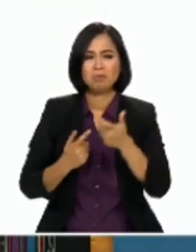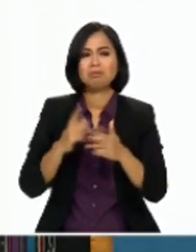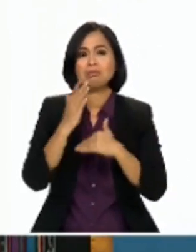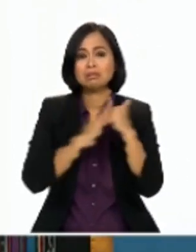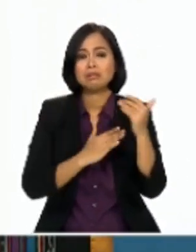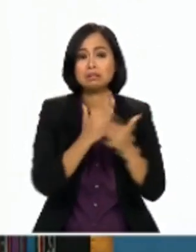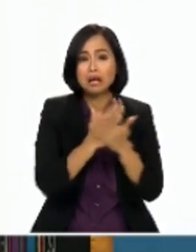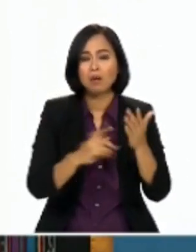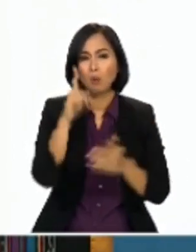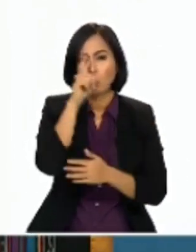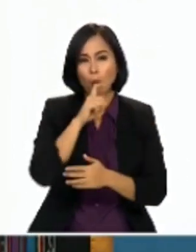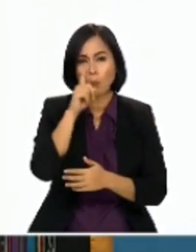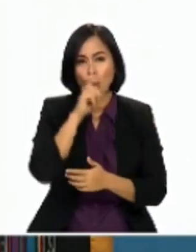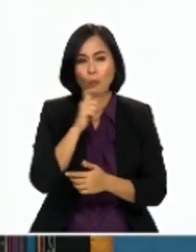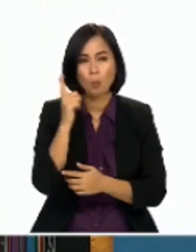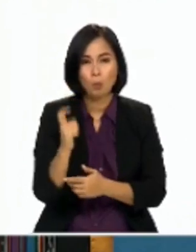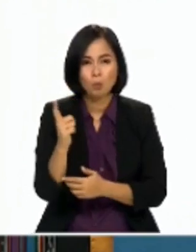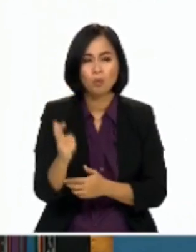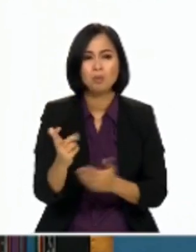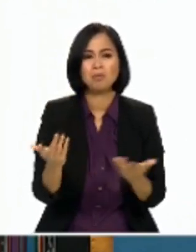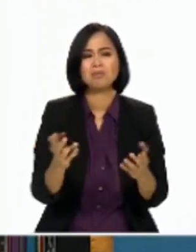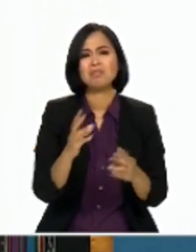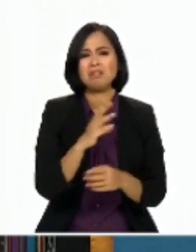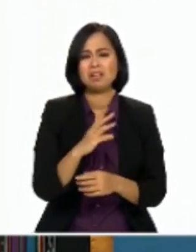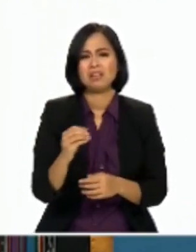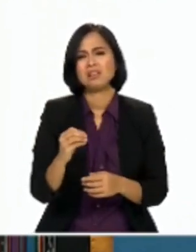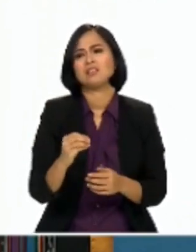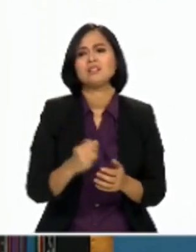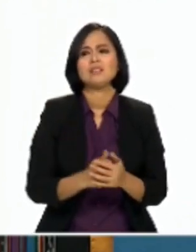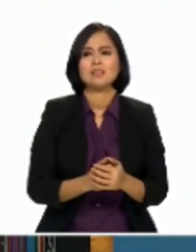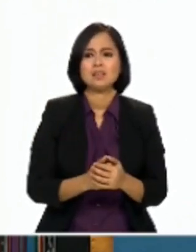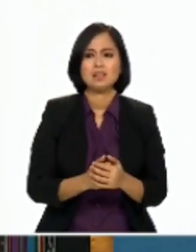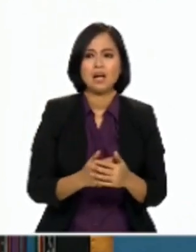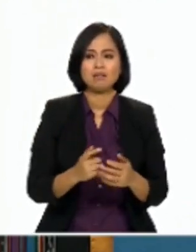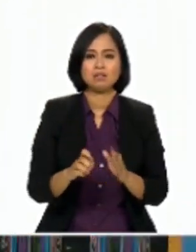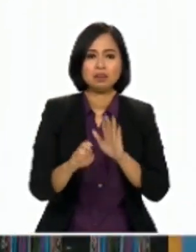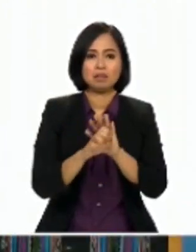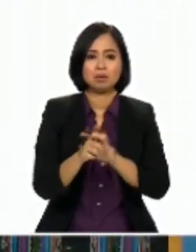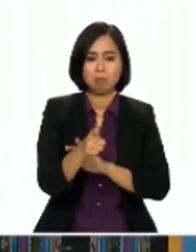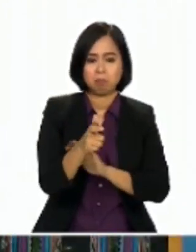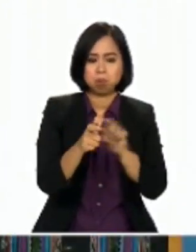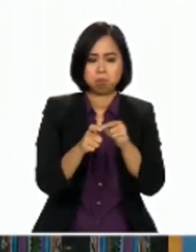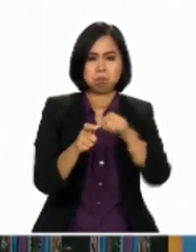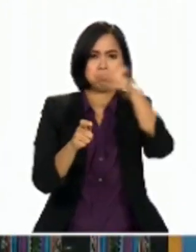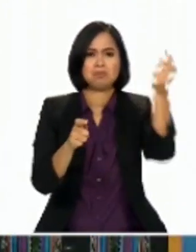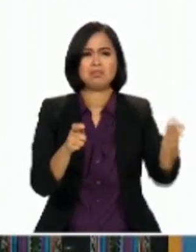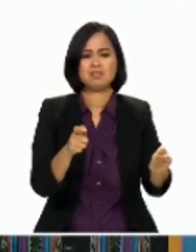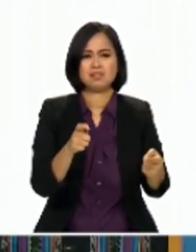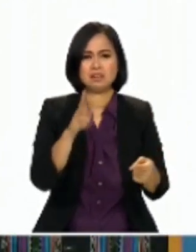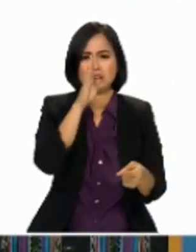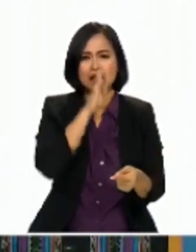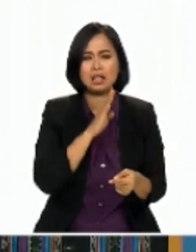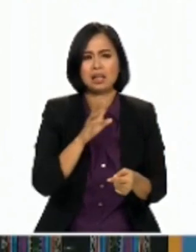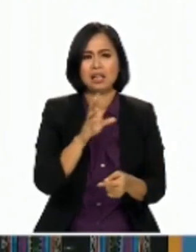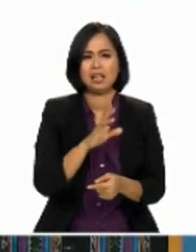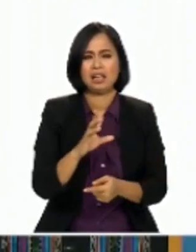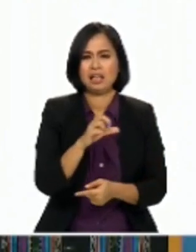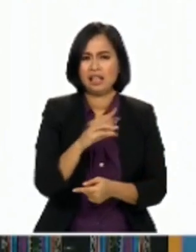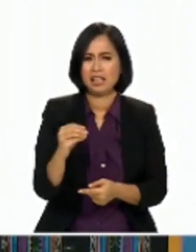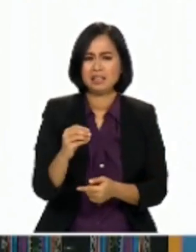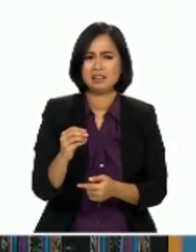the vault that pushes the bullet flies out, and the barrel has really